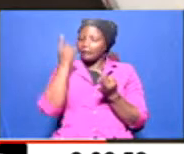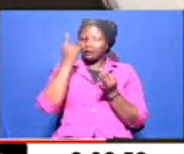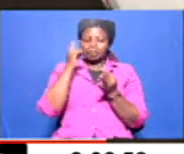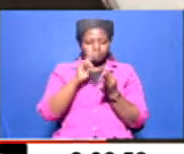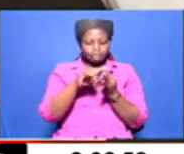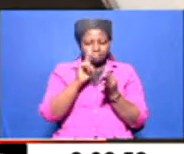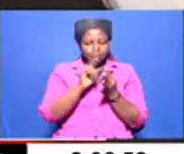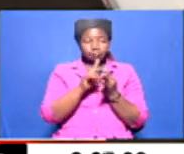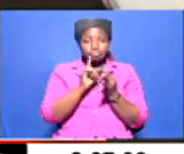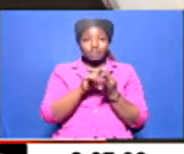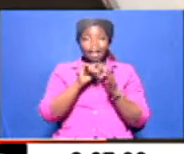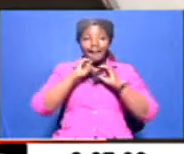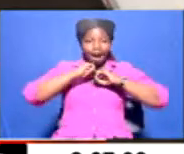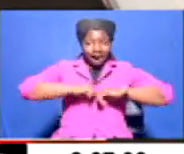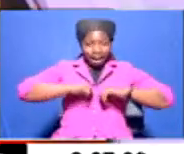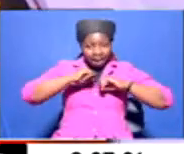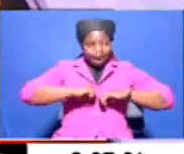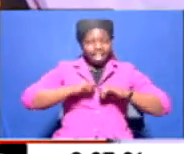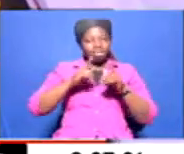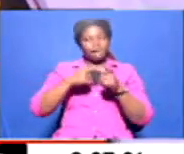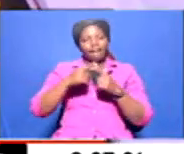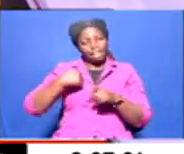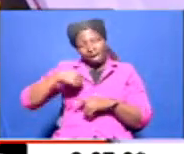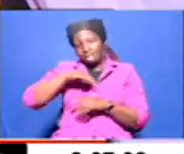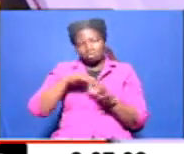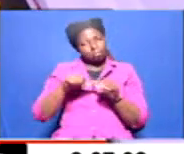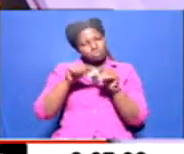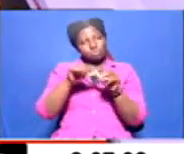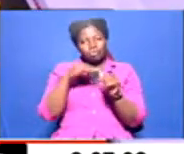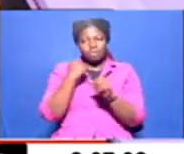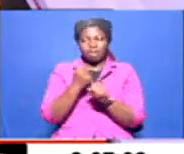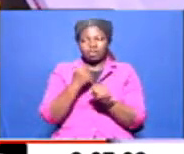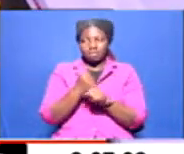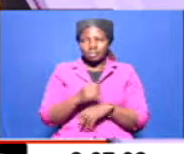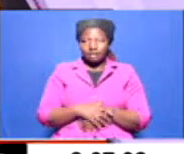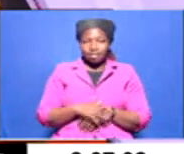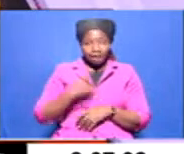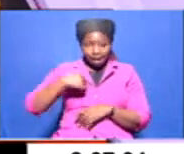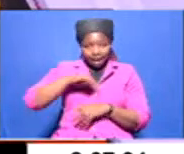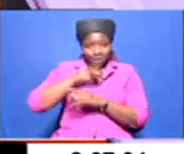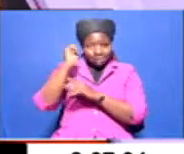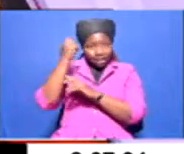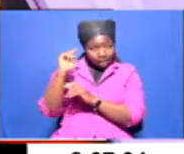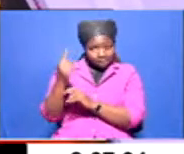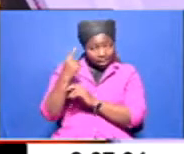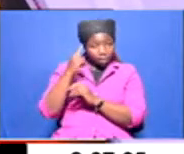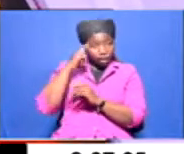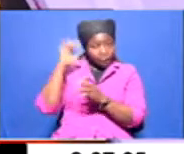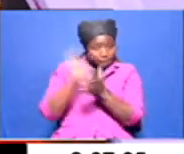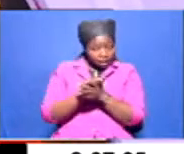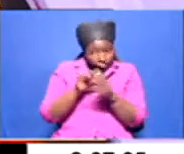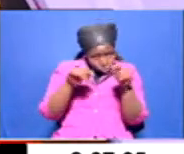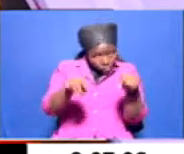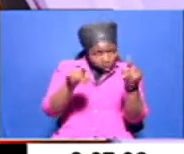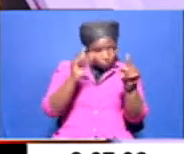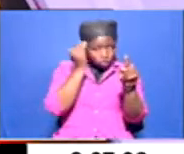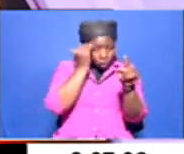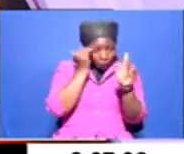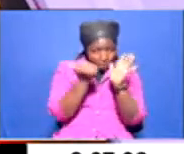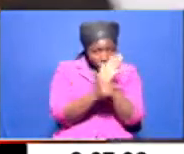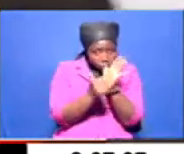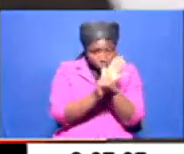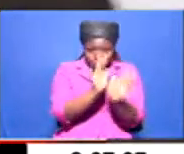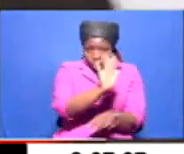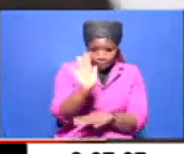akubali, ndio tufanye kazi yetu. Sisi Kenya Kwanza tunaamini nyinyi mnajua mashida zenu na pia mko na